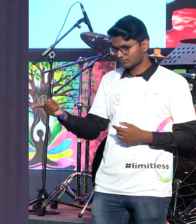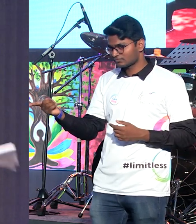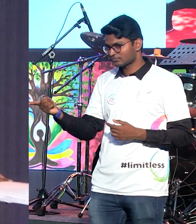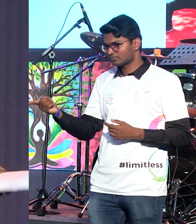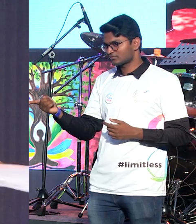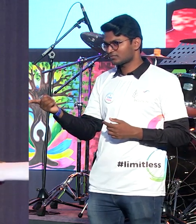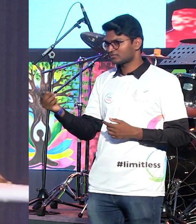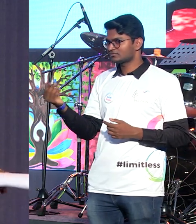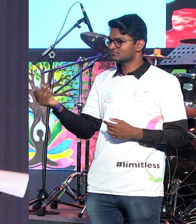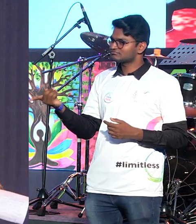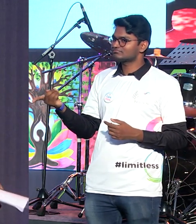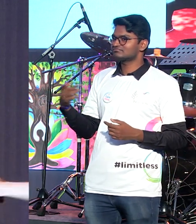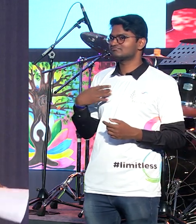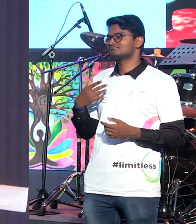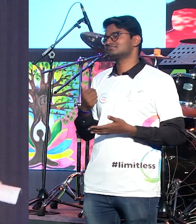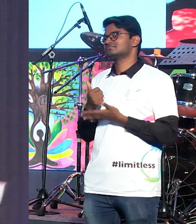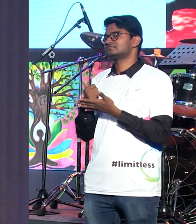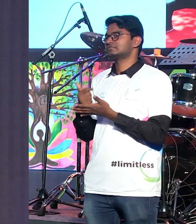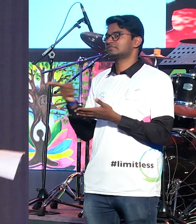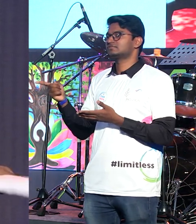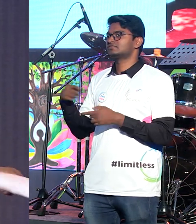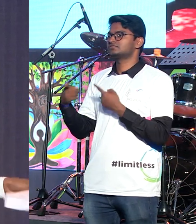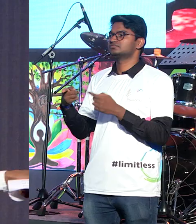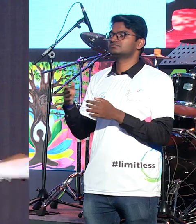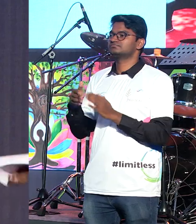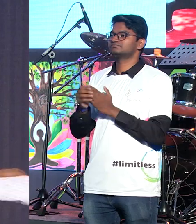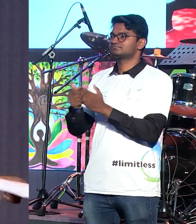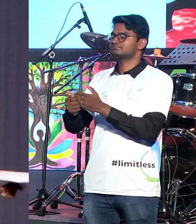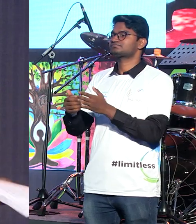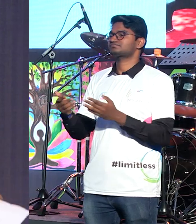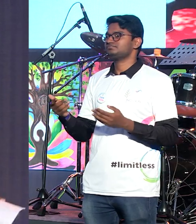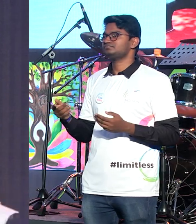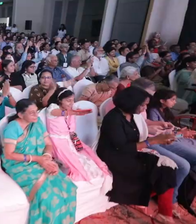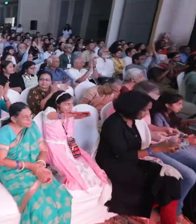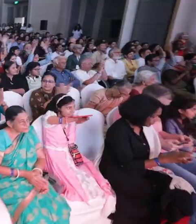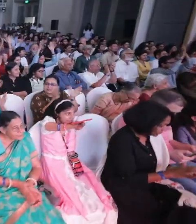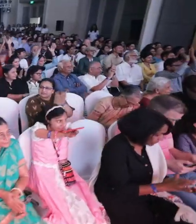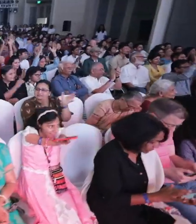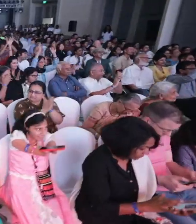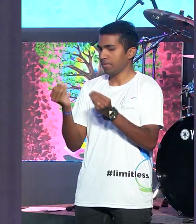small inconvenience for you. It cannot break you down.